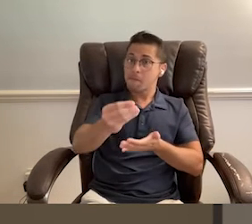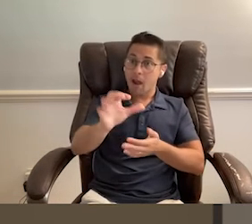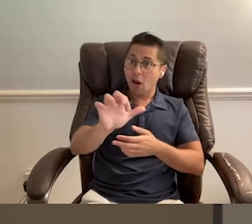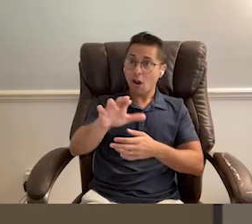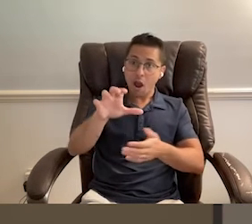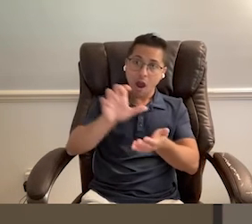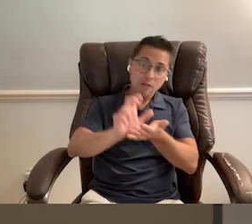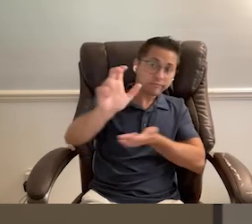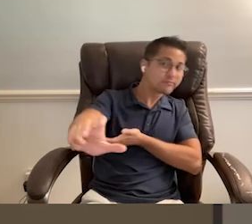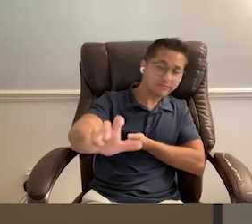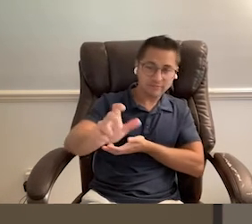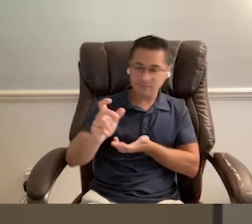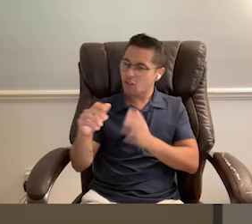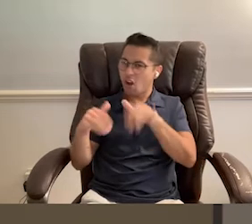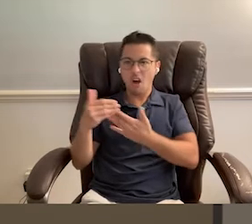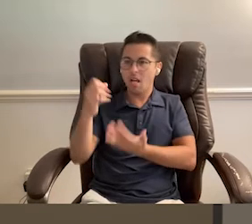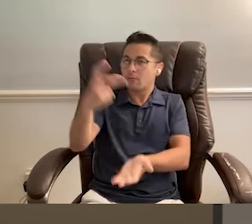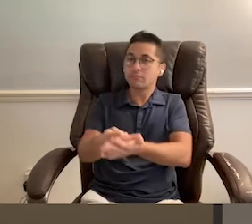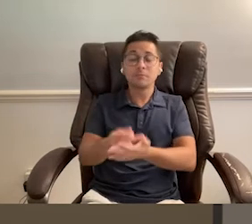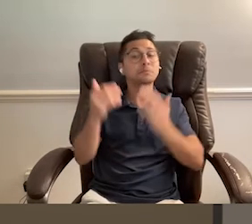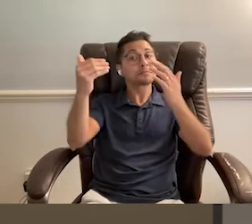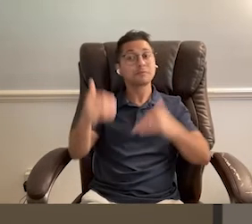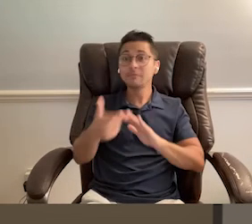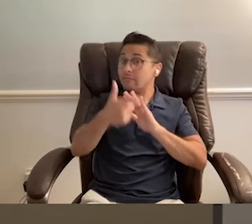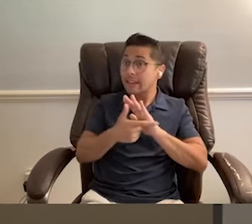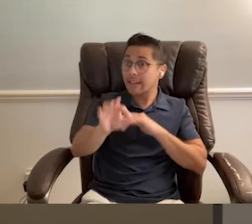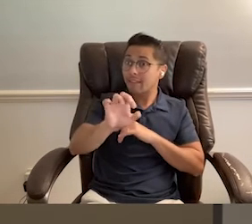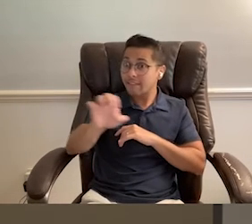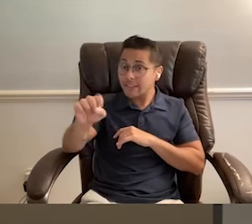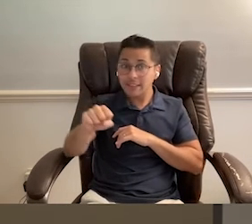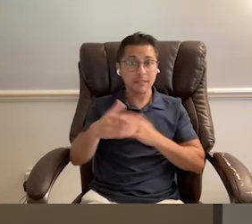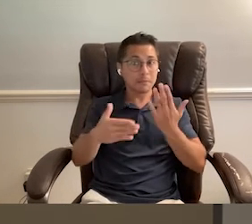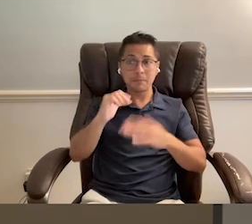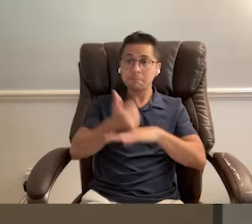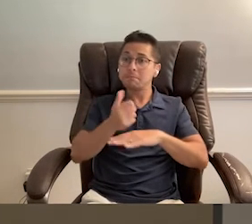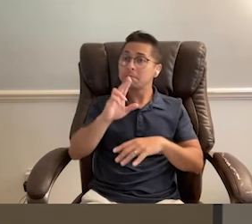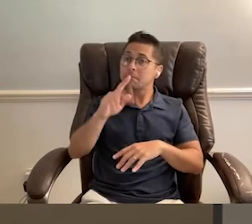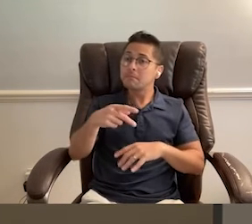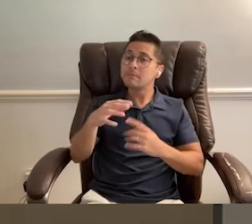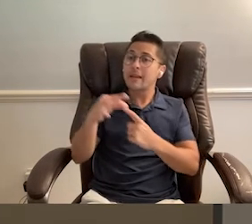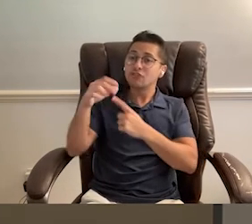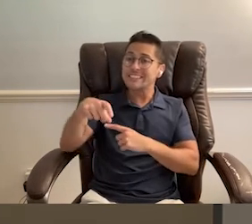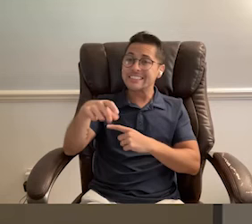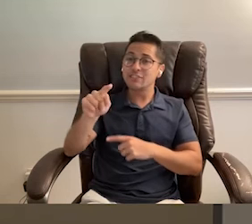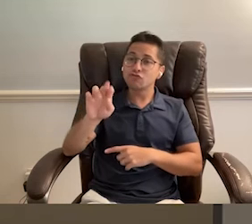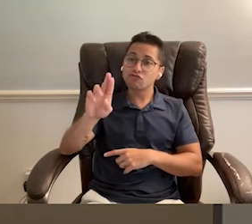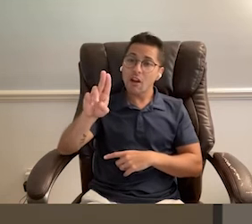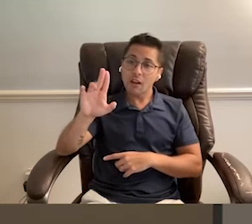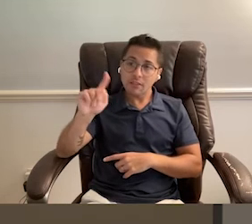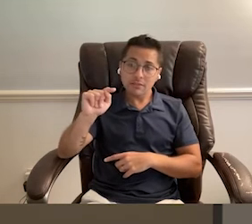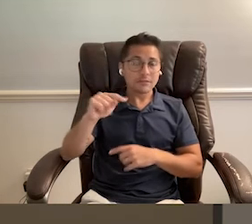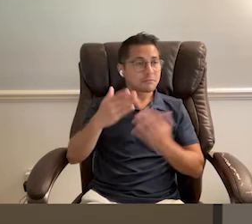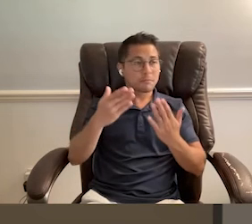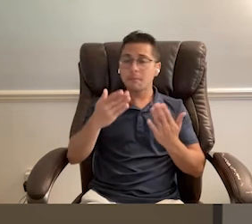approved. Legal fees, so maybe setting up a special needs trust. Maybe there's other legal fees they need,